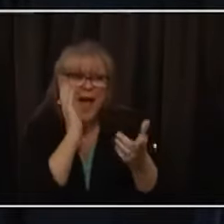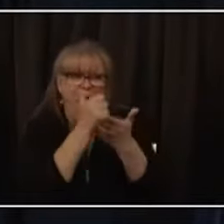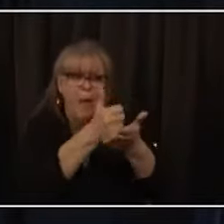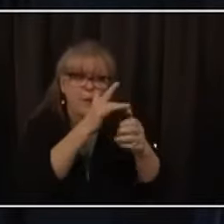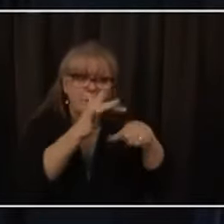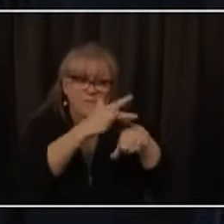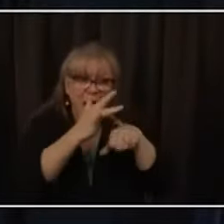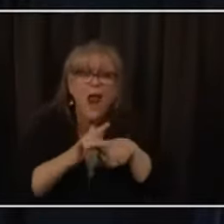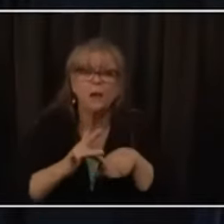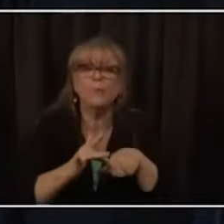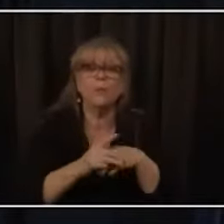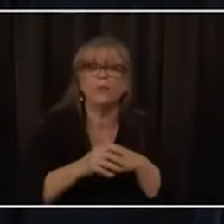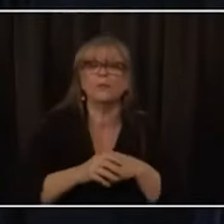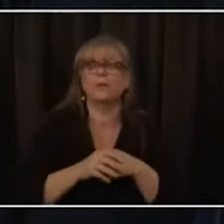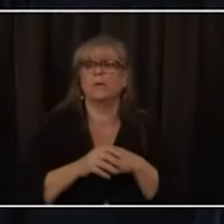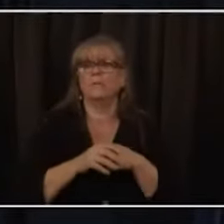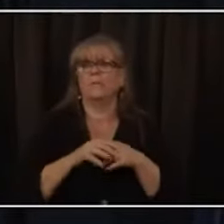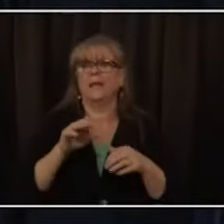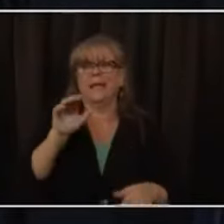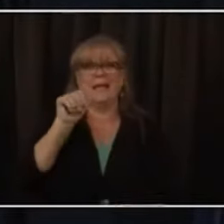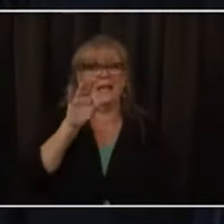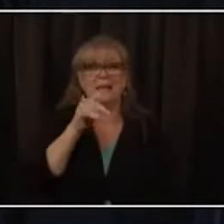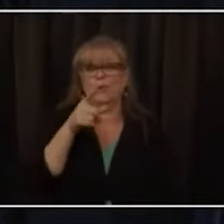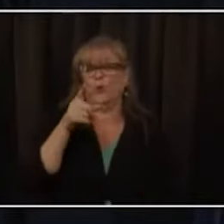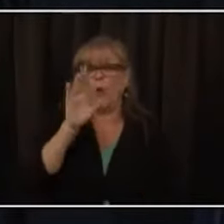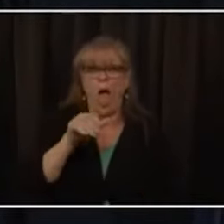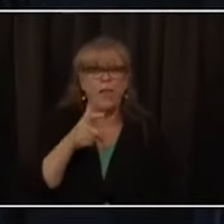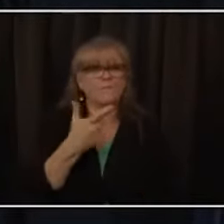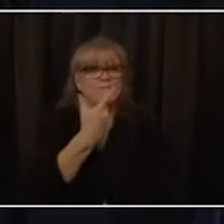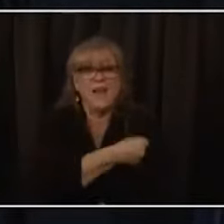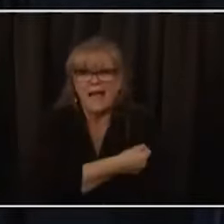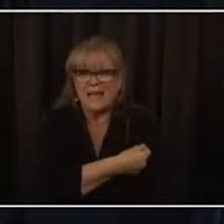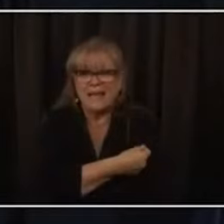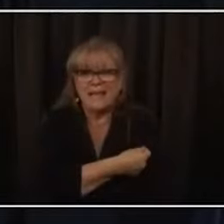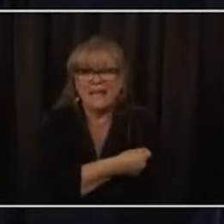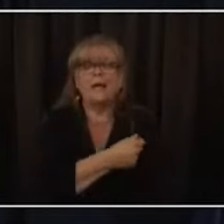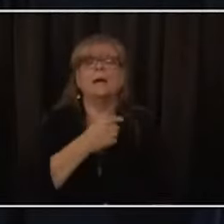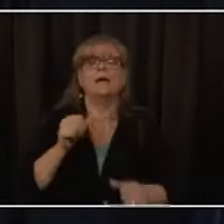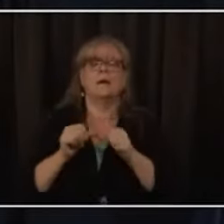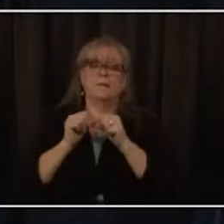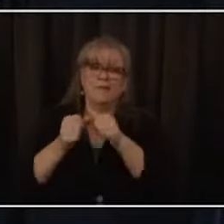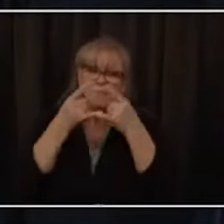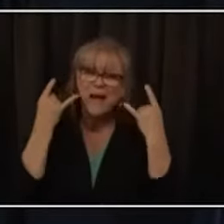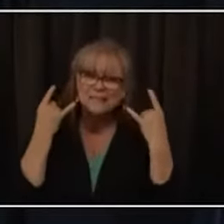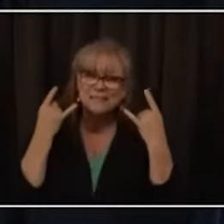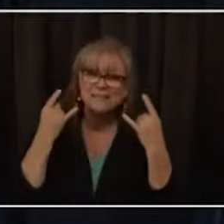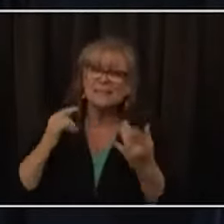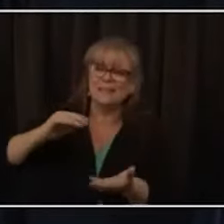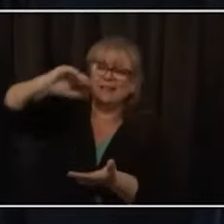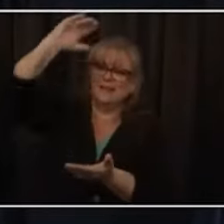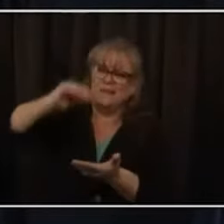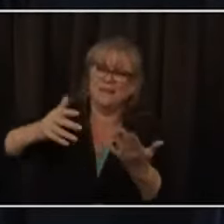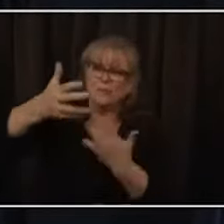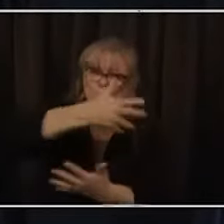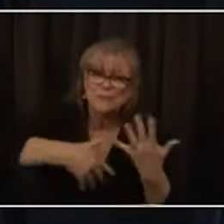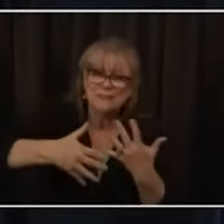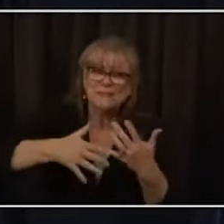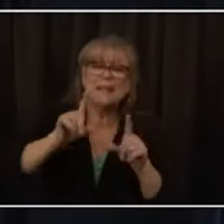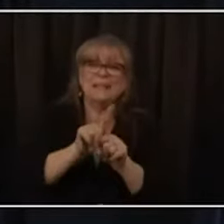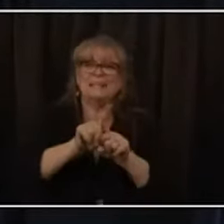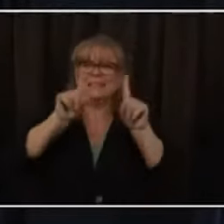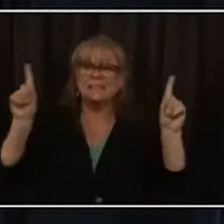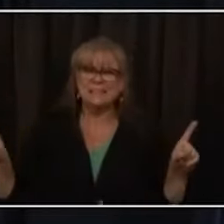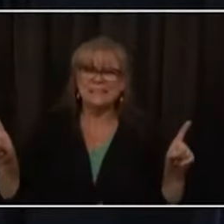it's more important than ever before to wear a mask and avoid socializing with others until you get vaccinated. There's plenty of openings. You can sign up